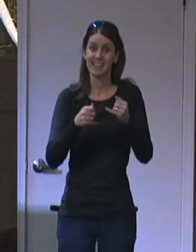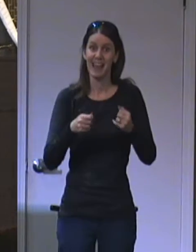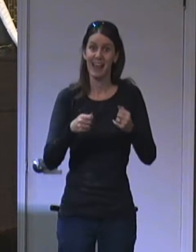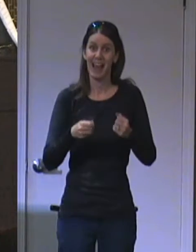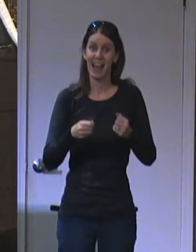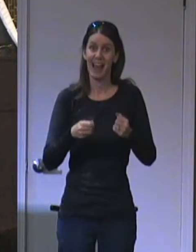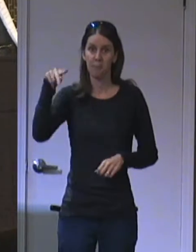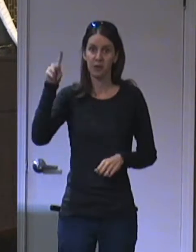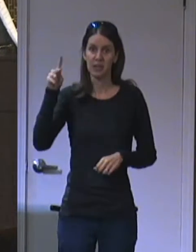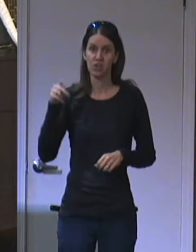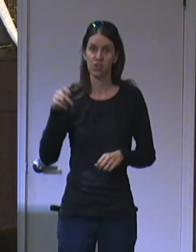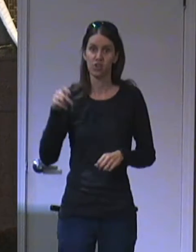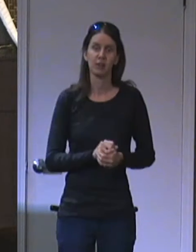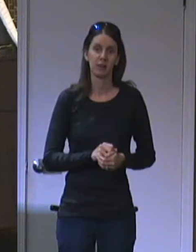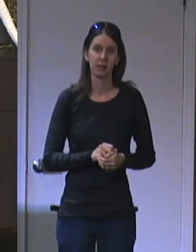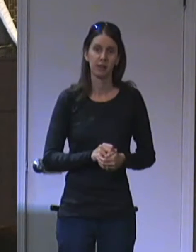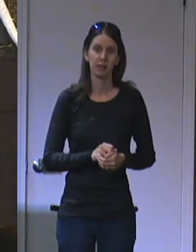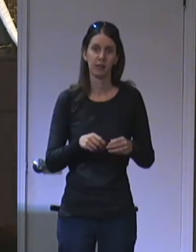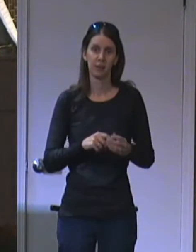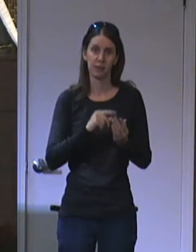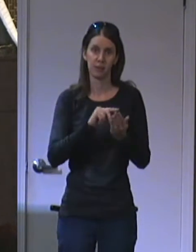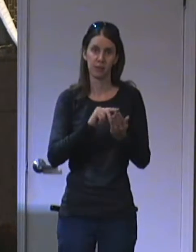in that series.